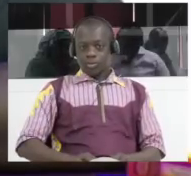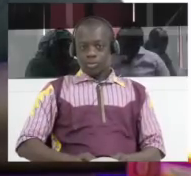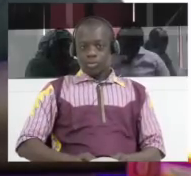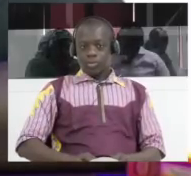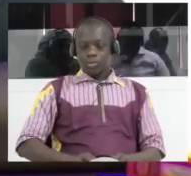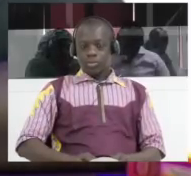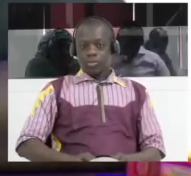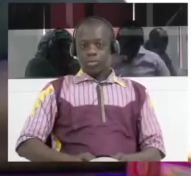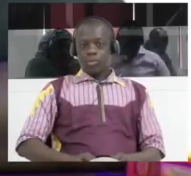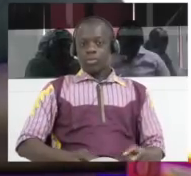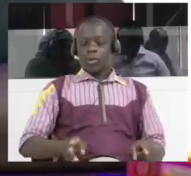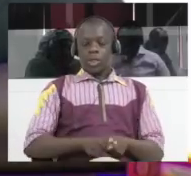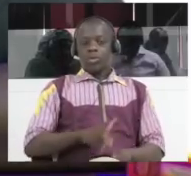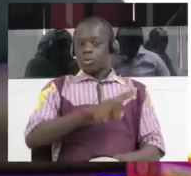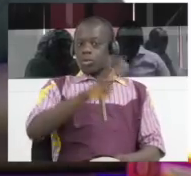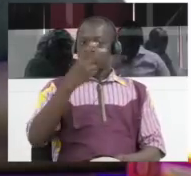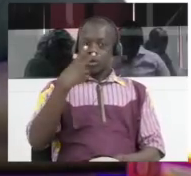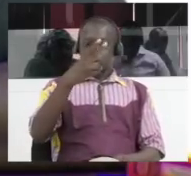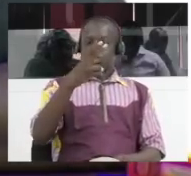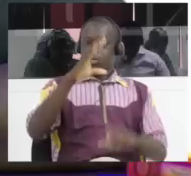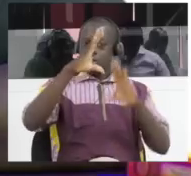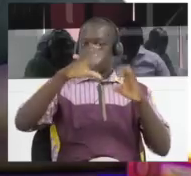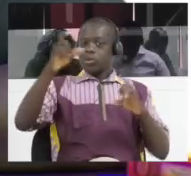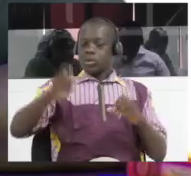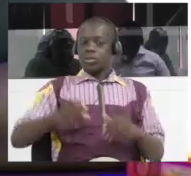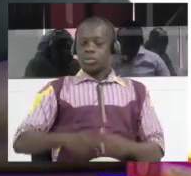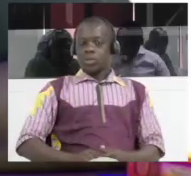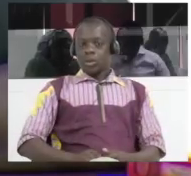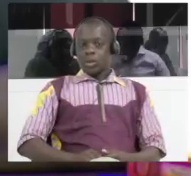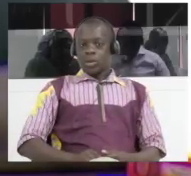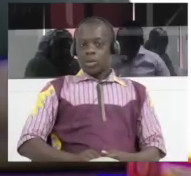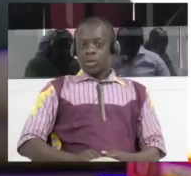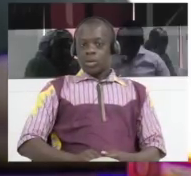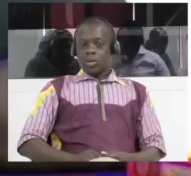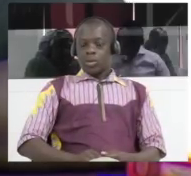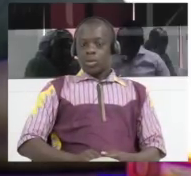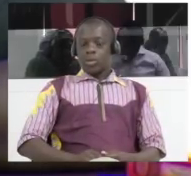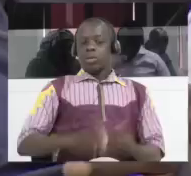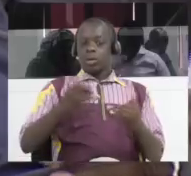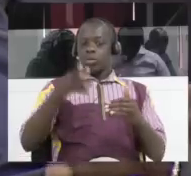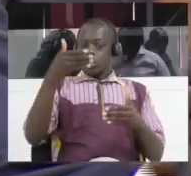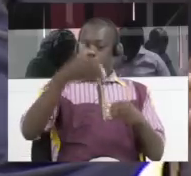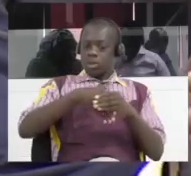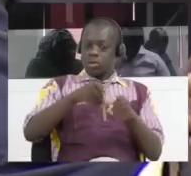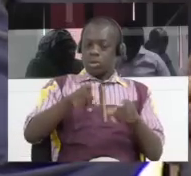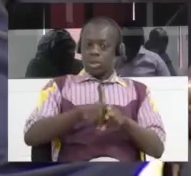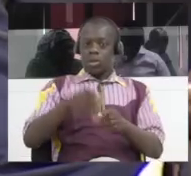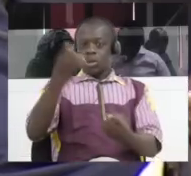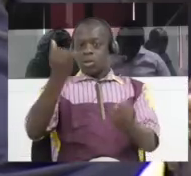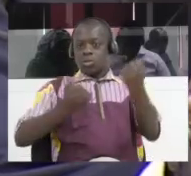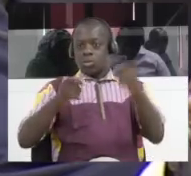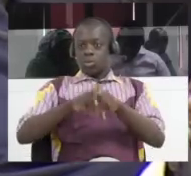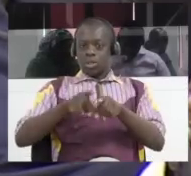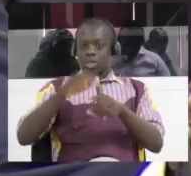then. No, not my encounter didn't. I didn't encounter any officers. Here you are in this vehicle